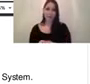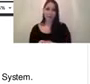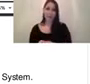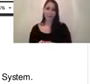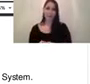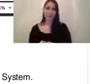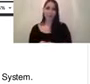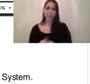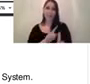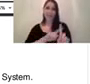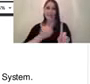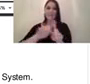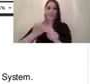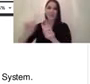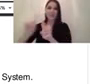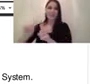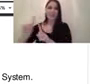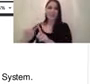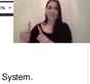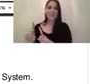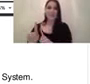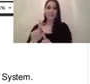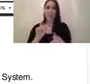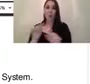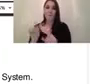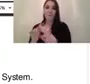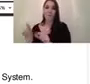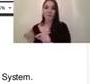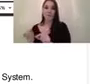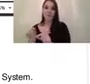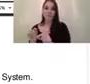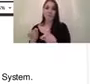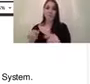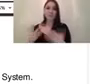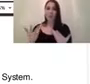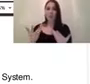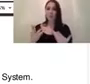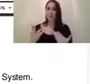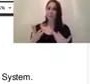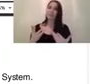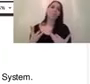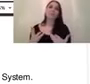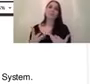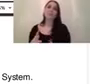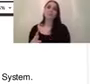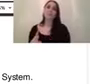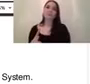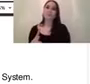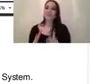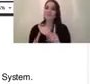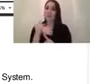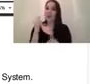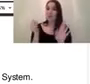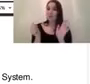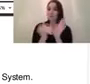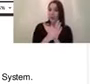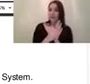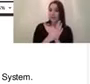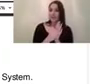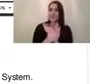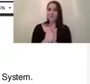different options and you don't necessarily find the right one for your application in the first try.